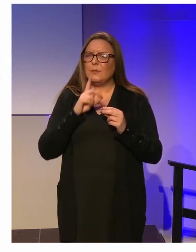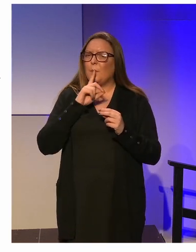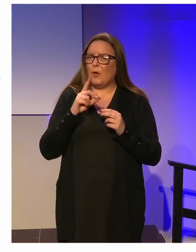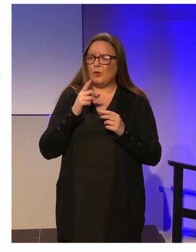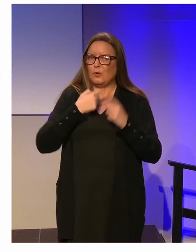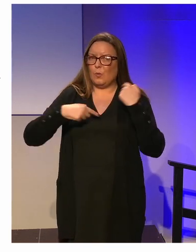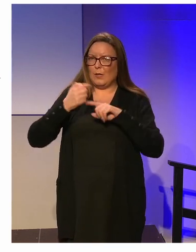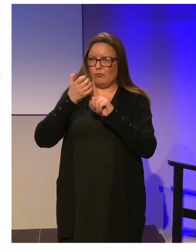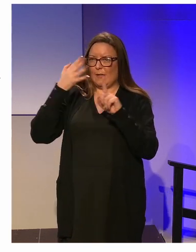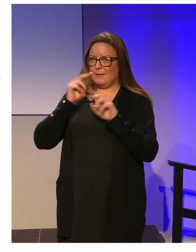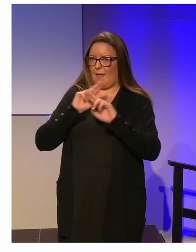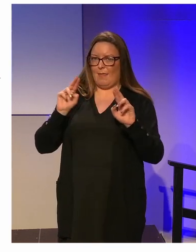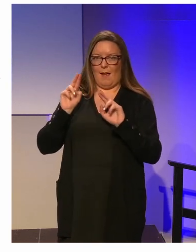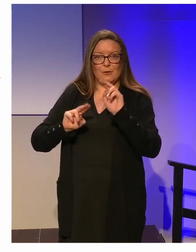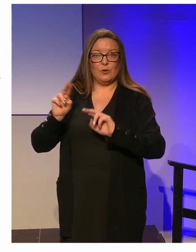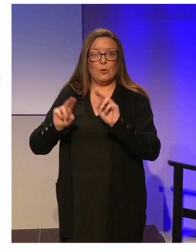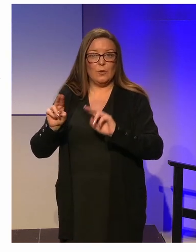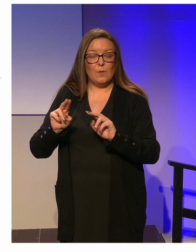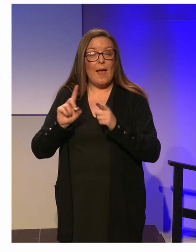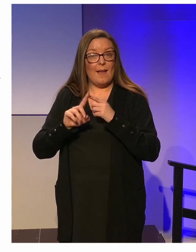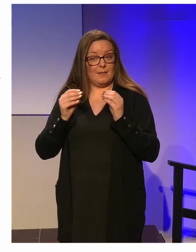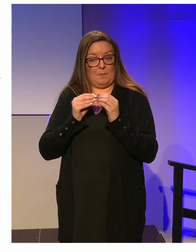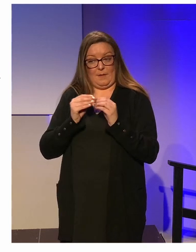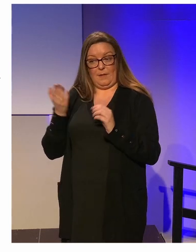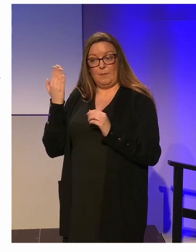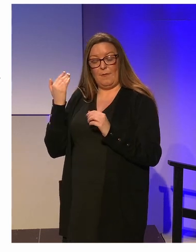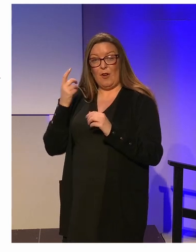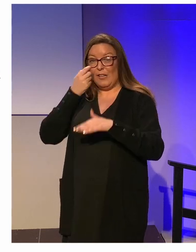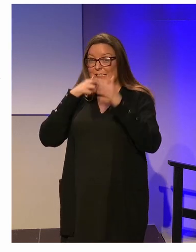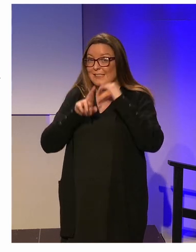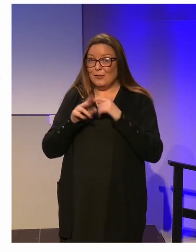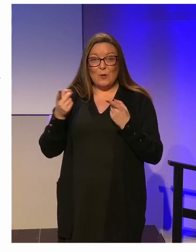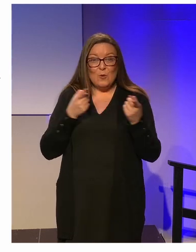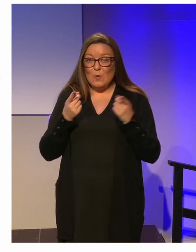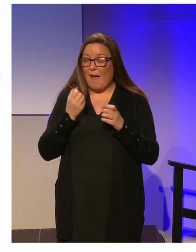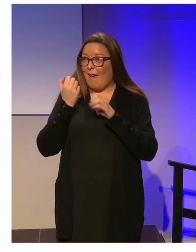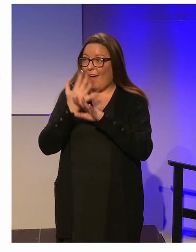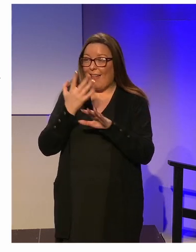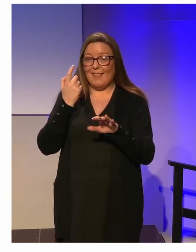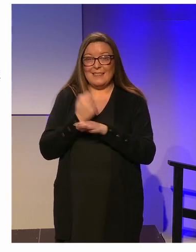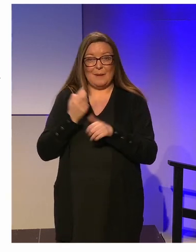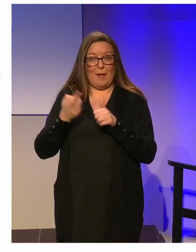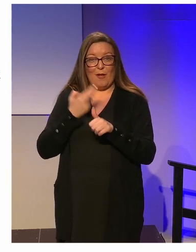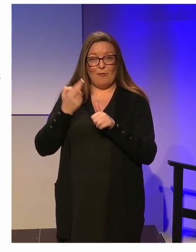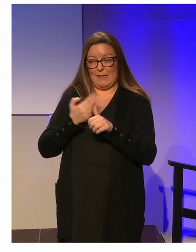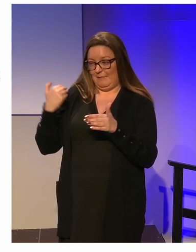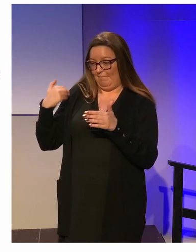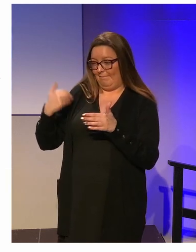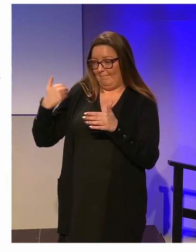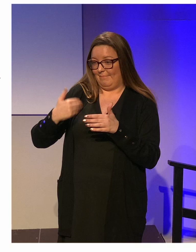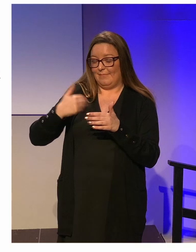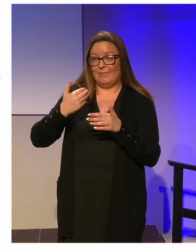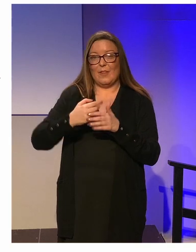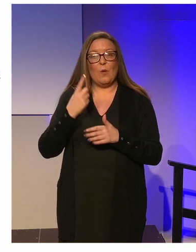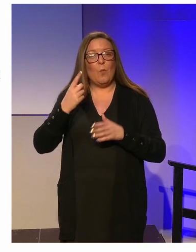not something new, as already has been stated, teachers are doing this all of the time already. So actually